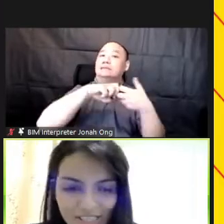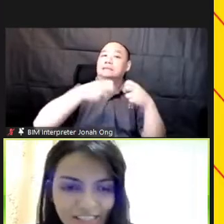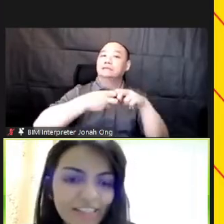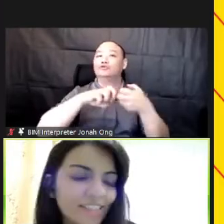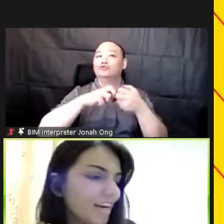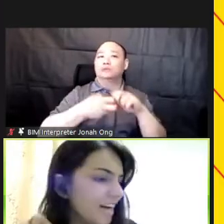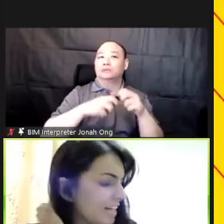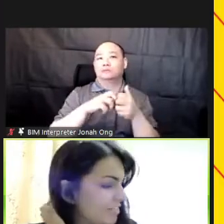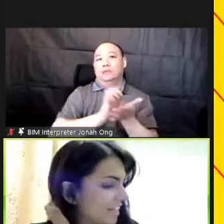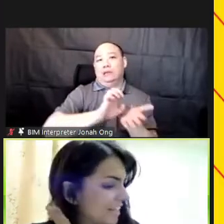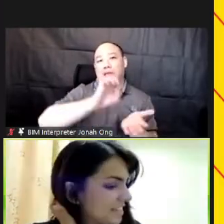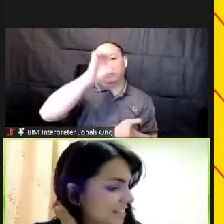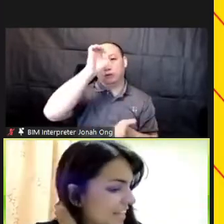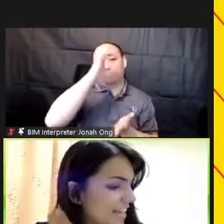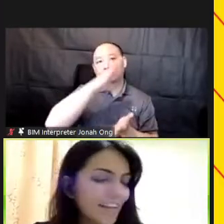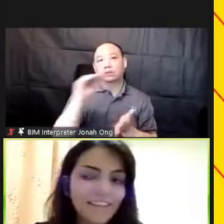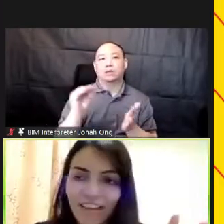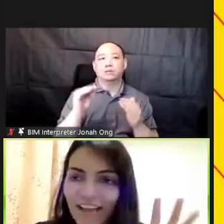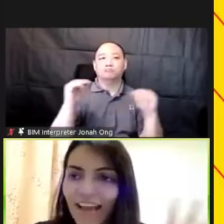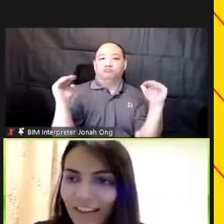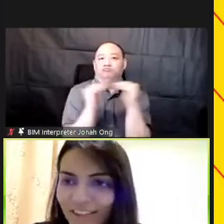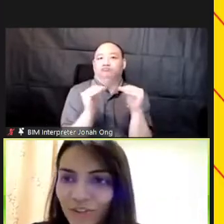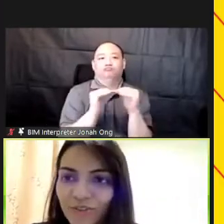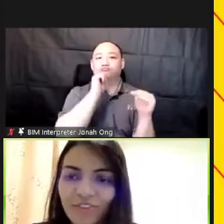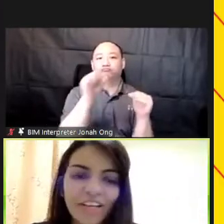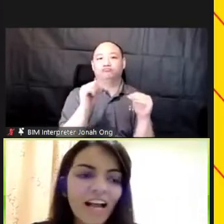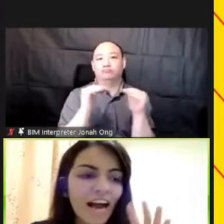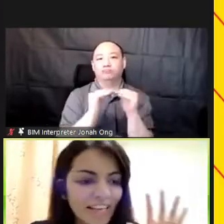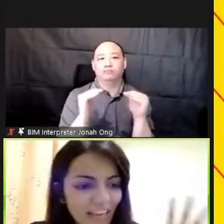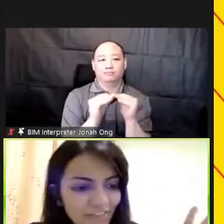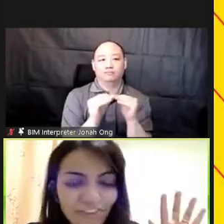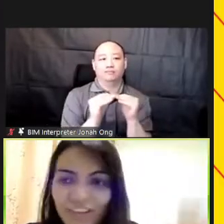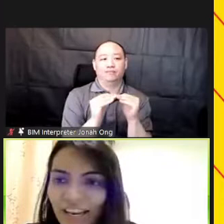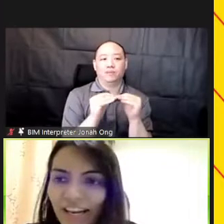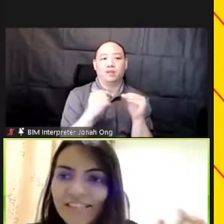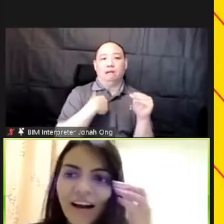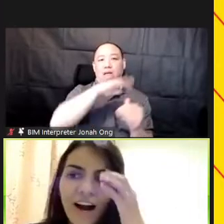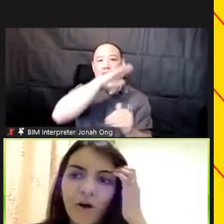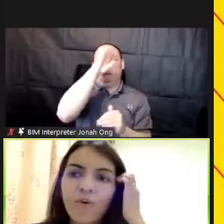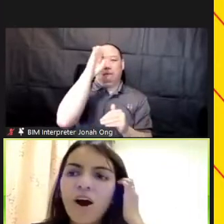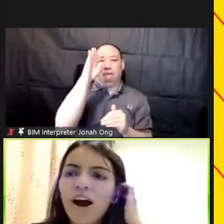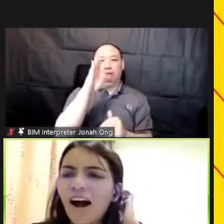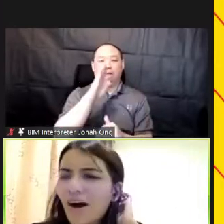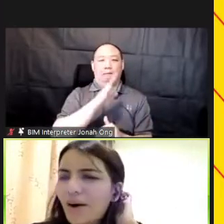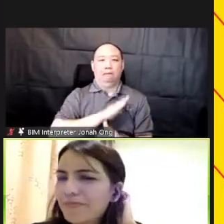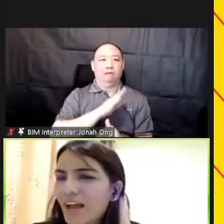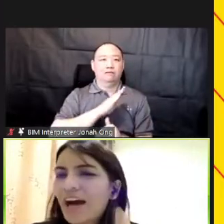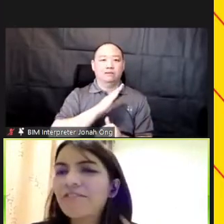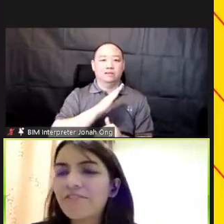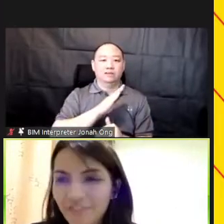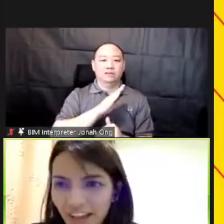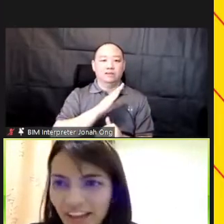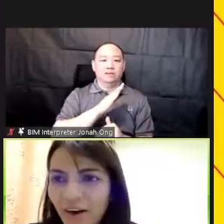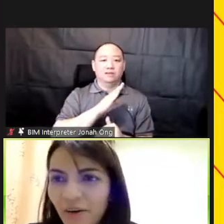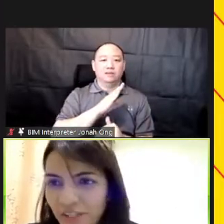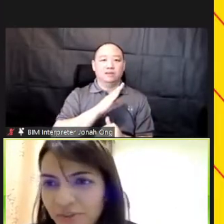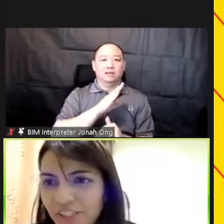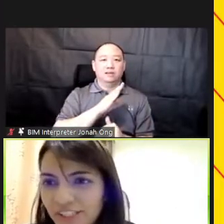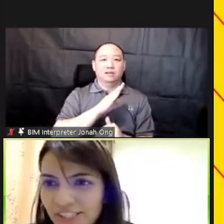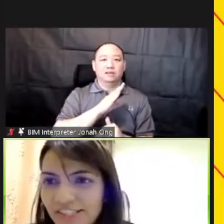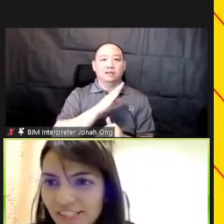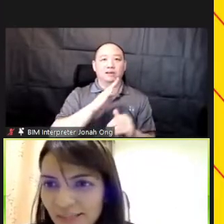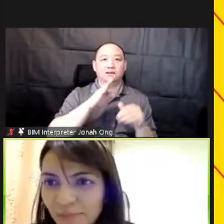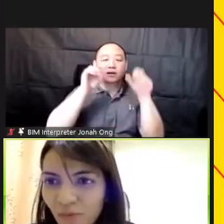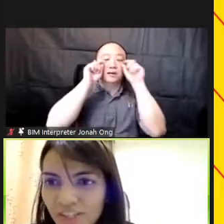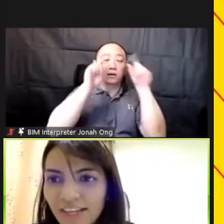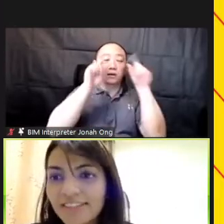me personally, if I can share like an anecdote, right? I never realized how unfair our